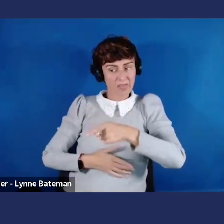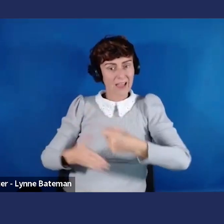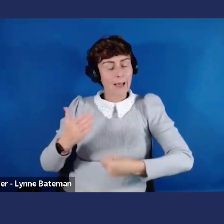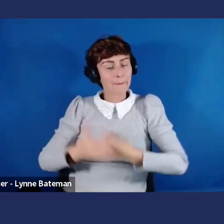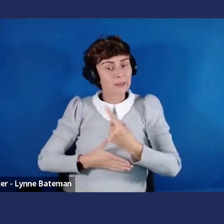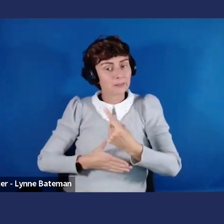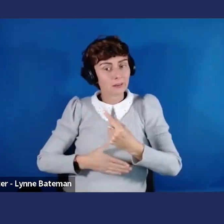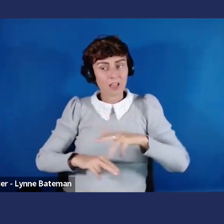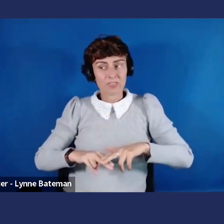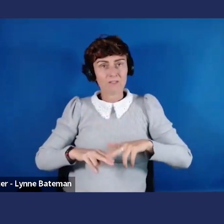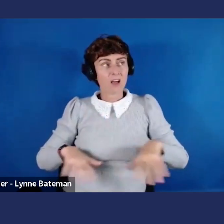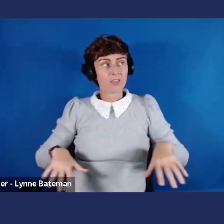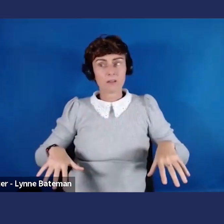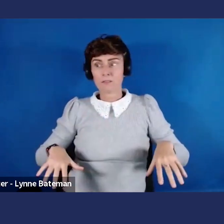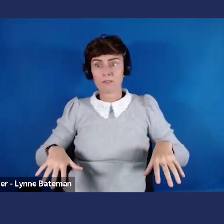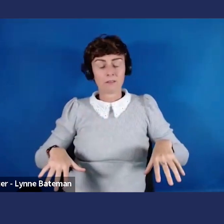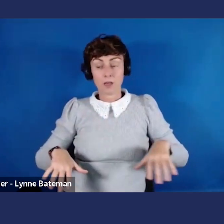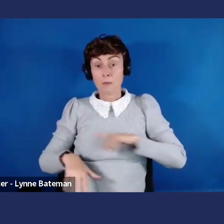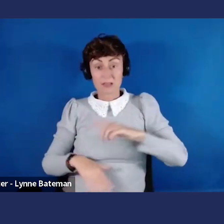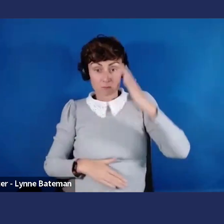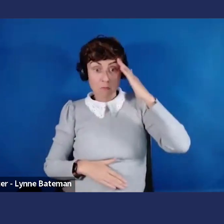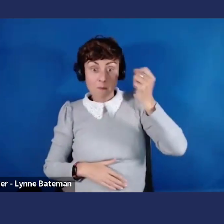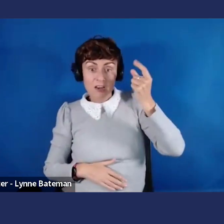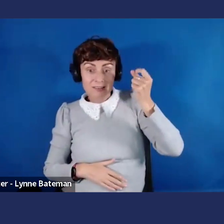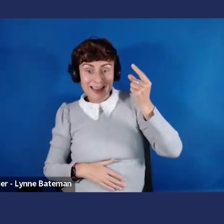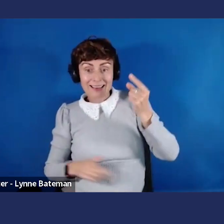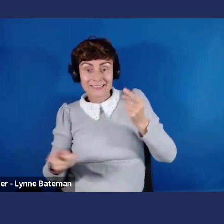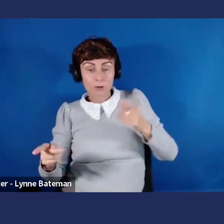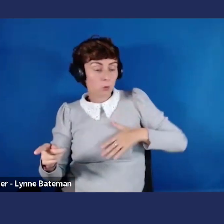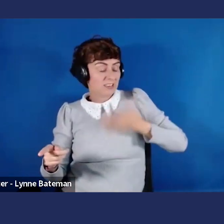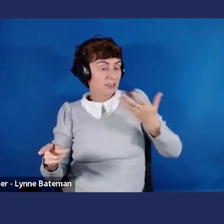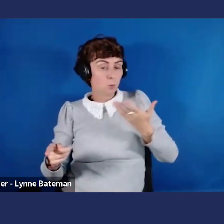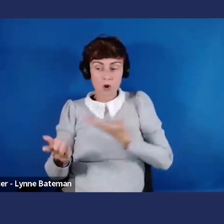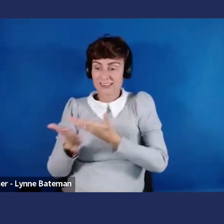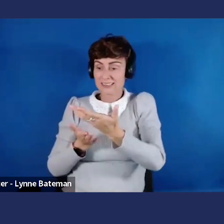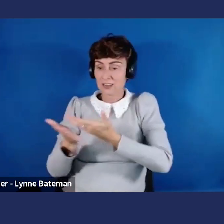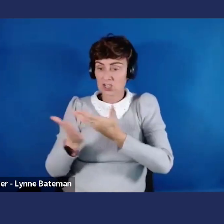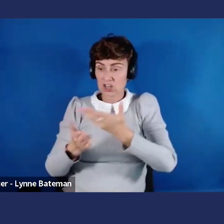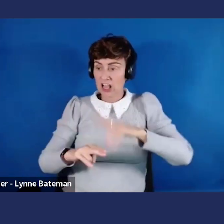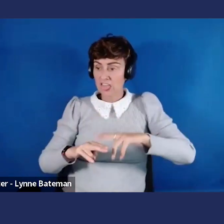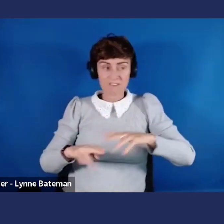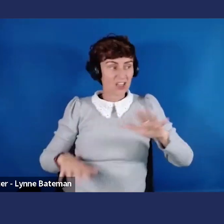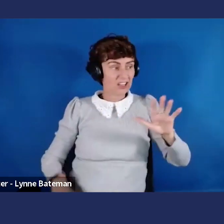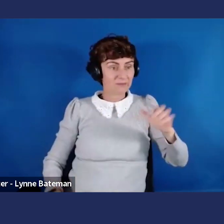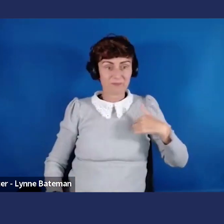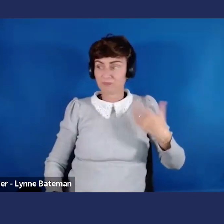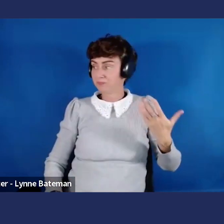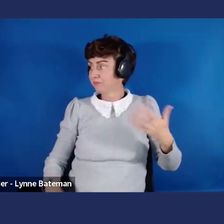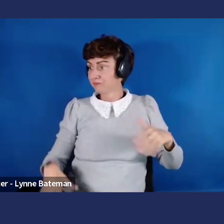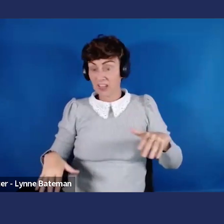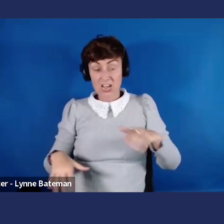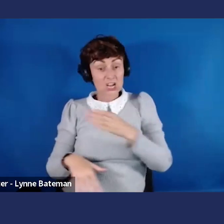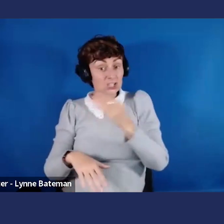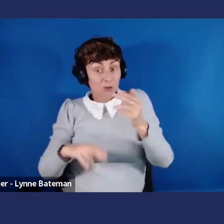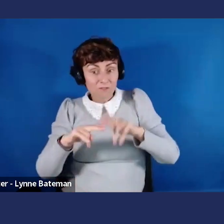dad, because the mum didn't need a debrief or felt that she didn't need a debrief. We've had dads that have been developed